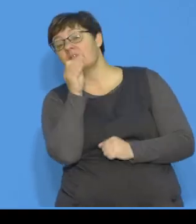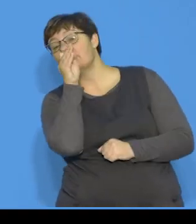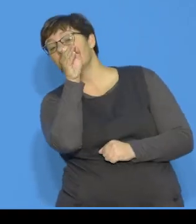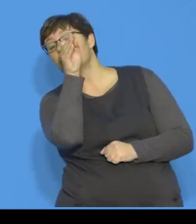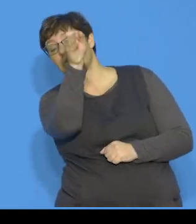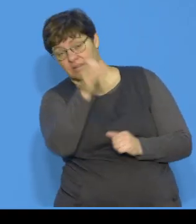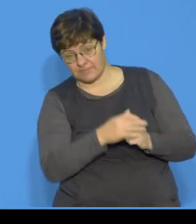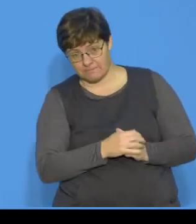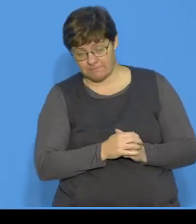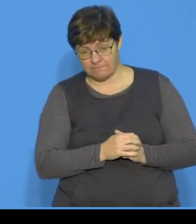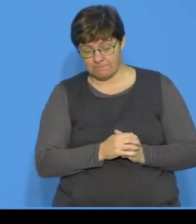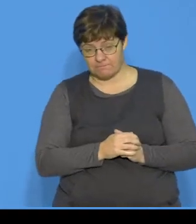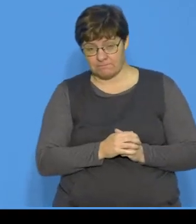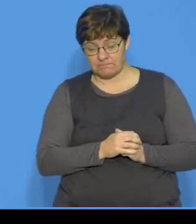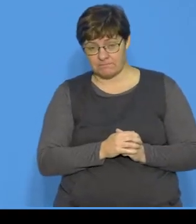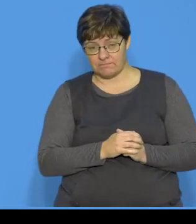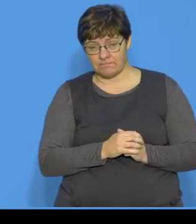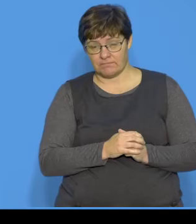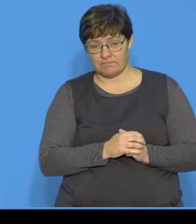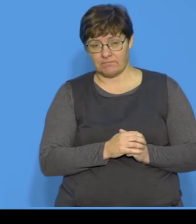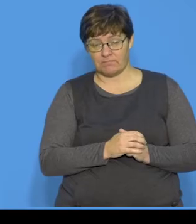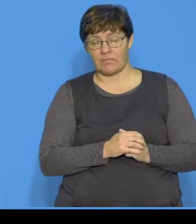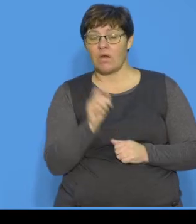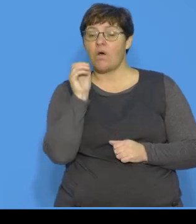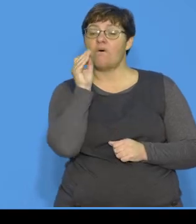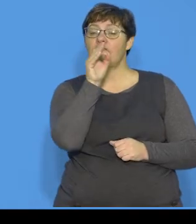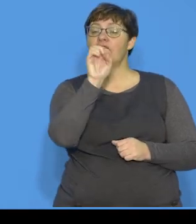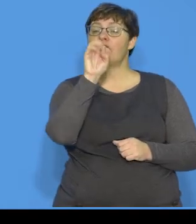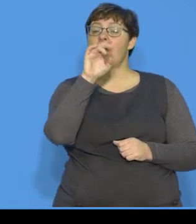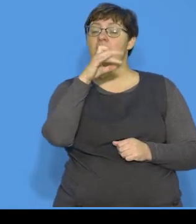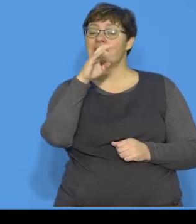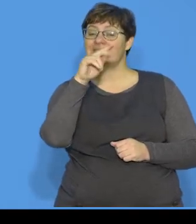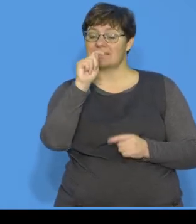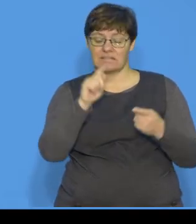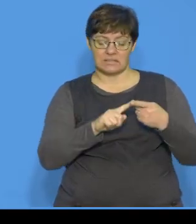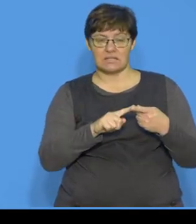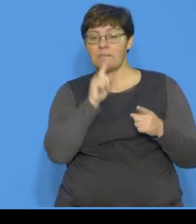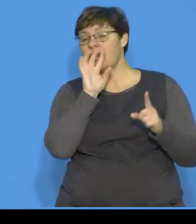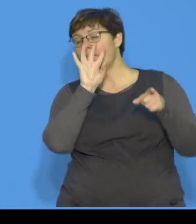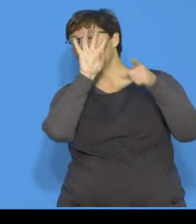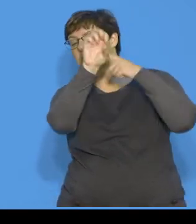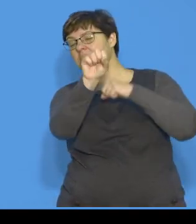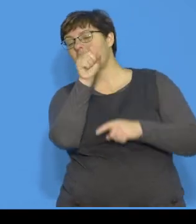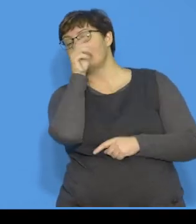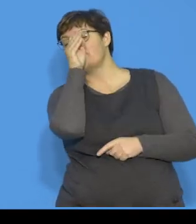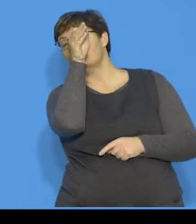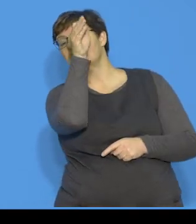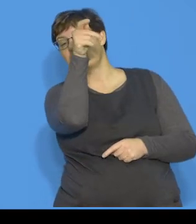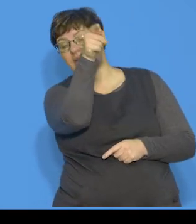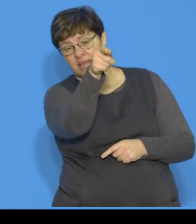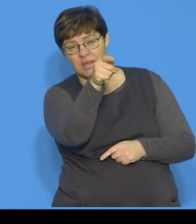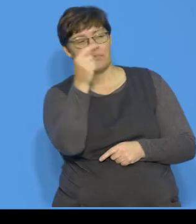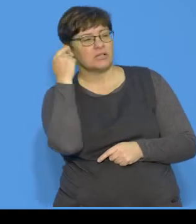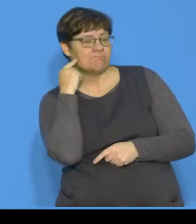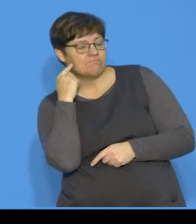the future. So forecast looks at the future, and a prediction is something that